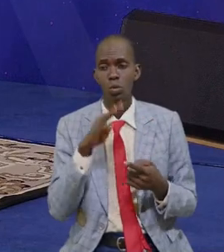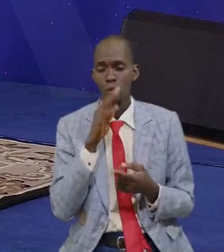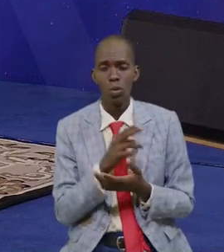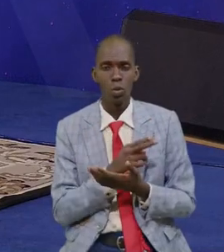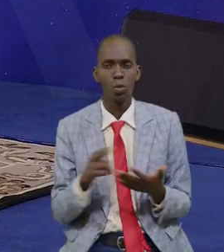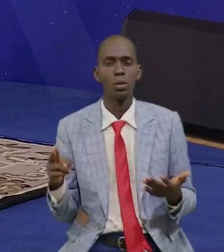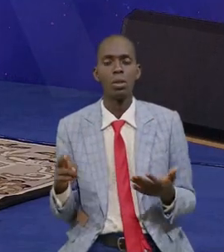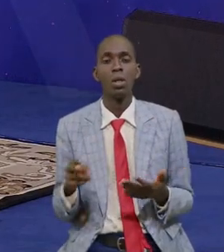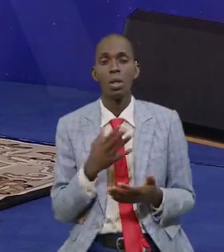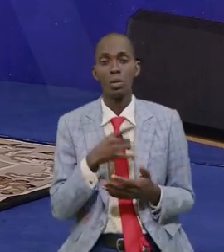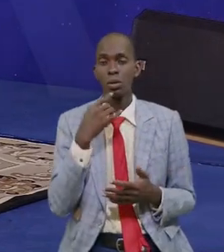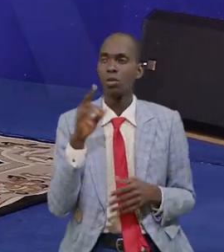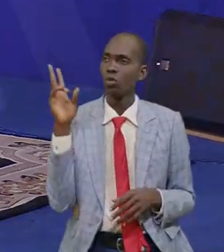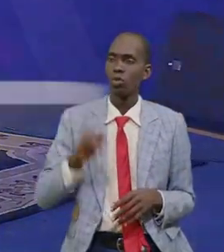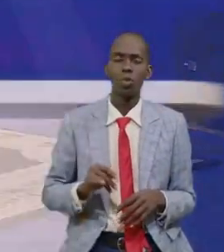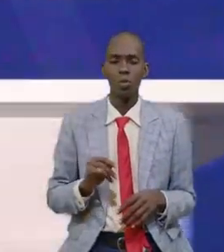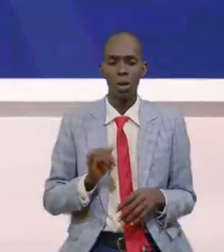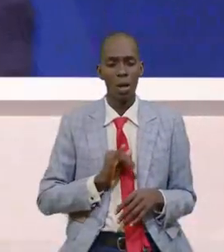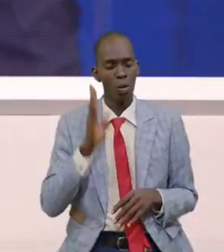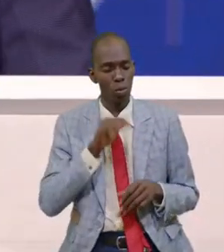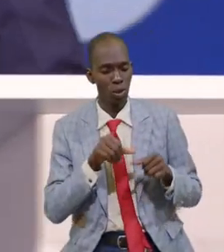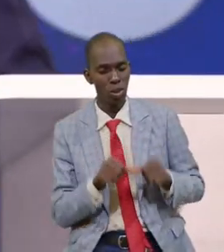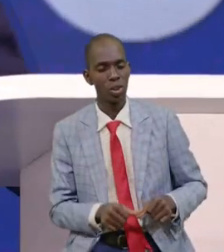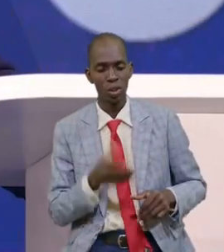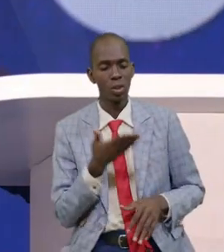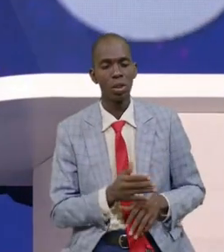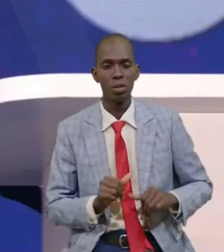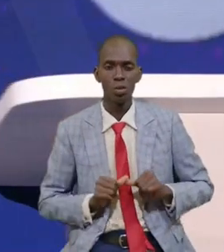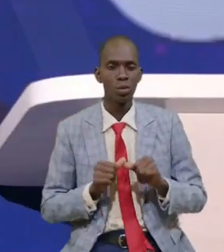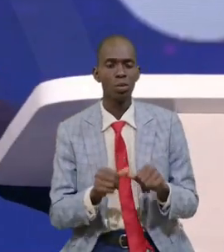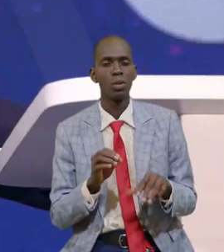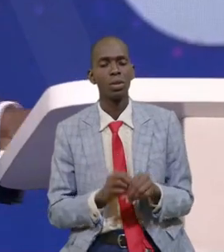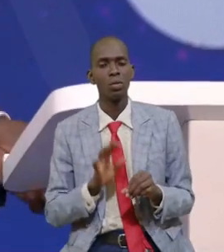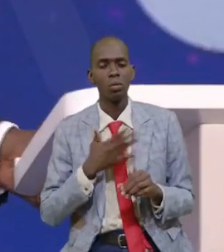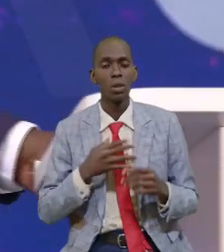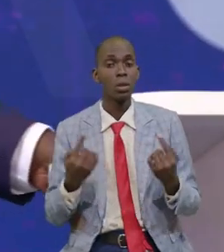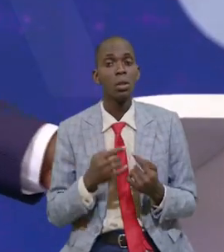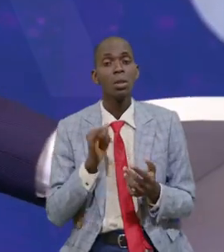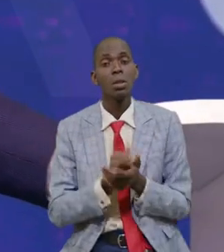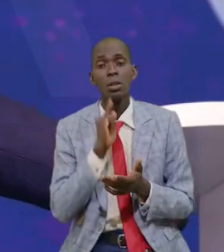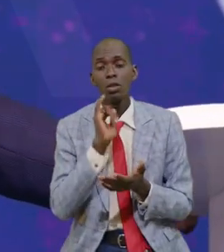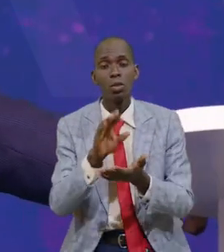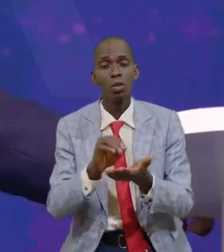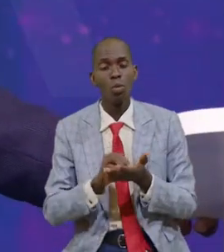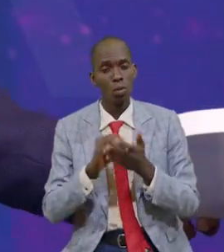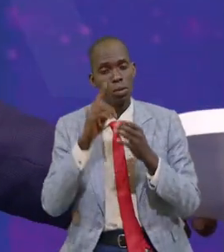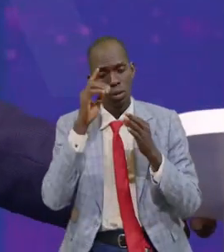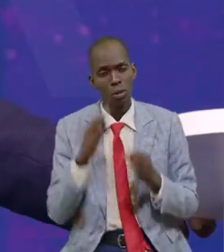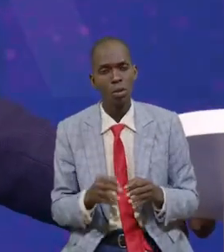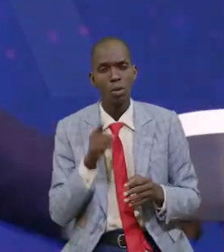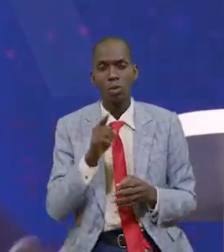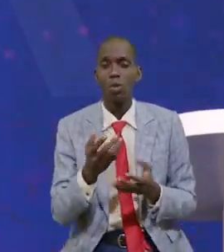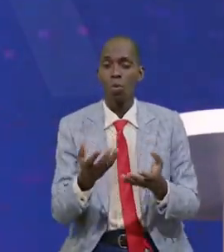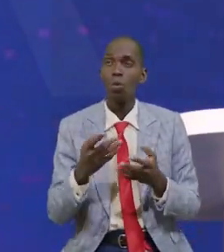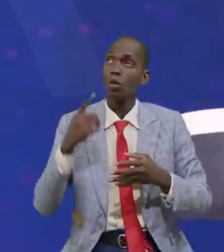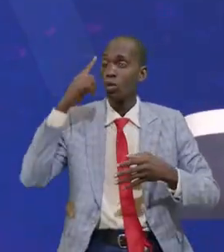grounded yourself. No, I'm going to continue sin. That's your decision. And you're looking for judgment. He has not